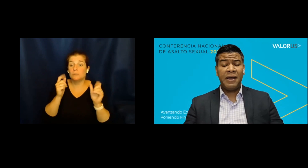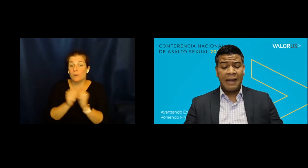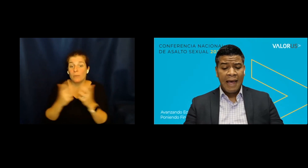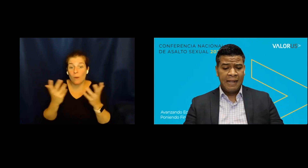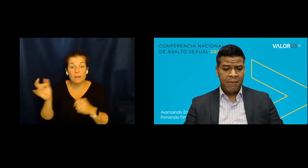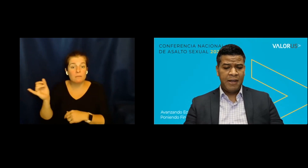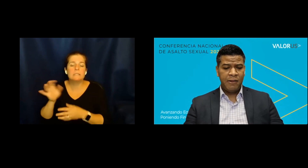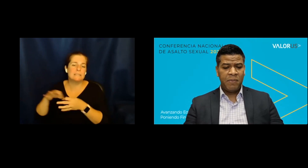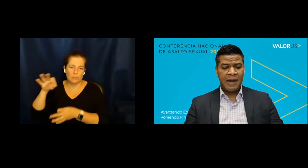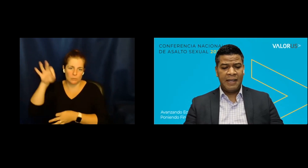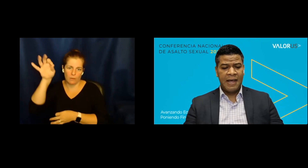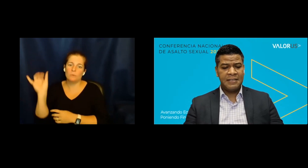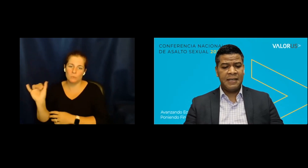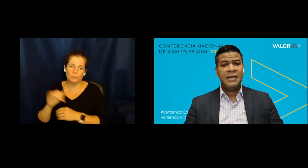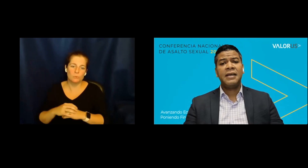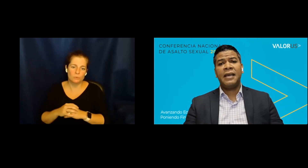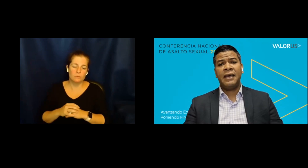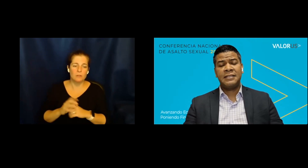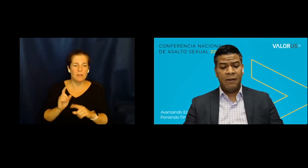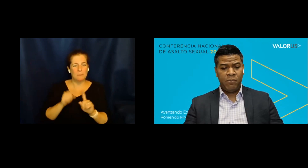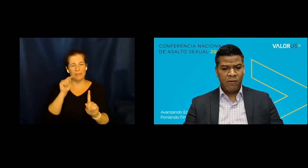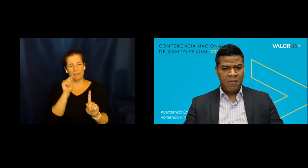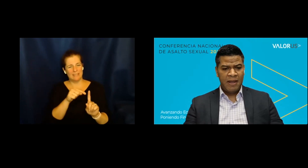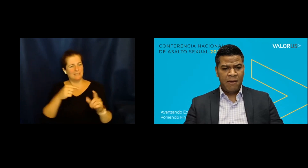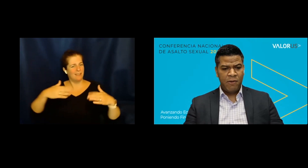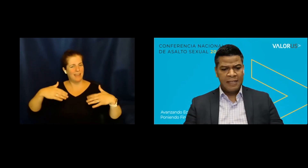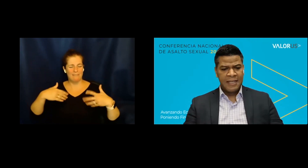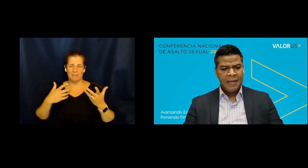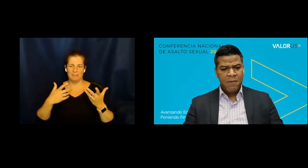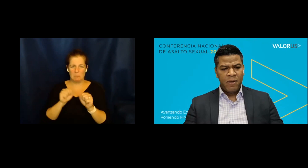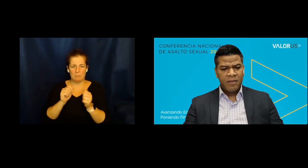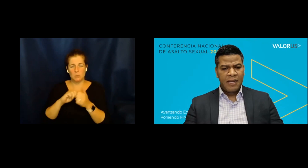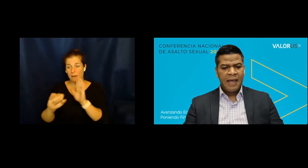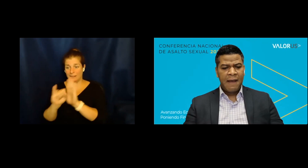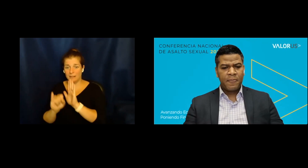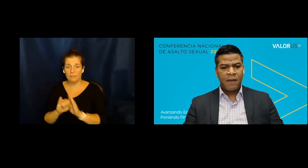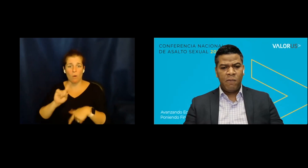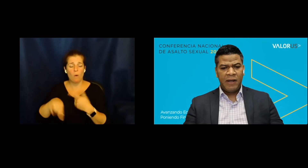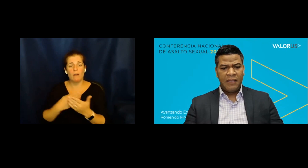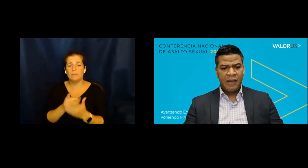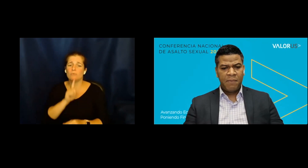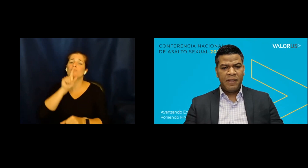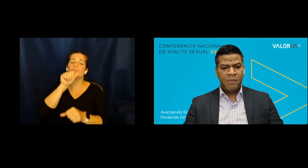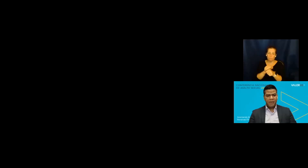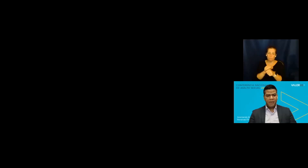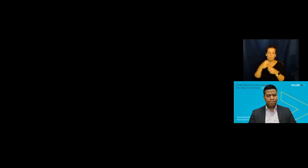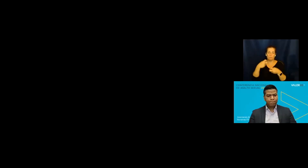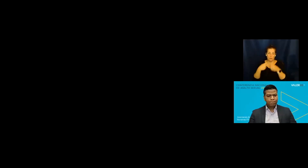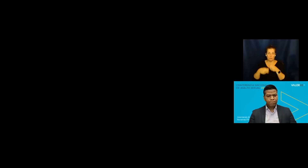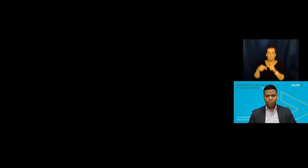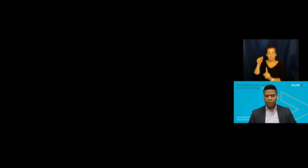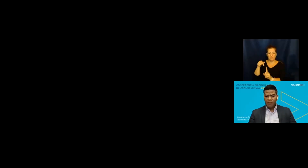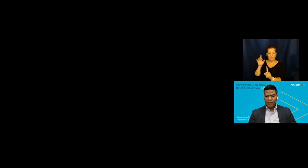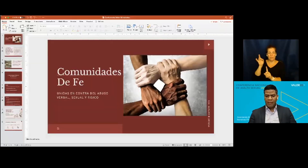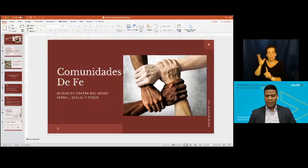hasn't taken the step to identify this very real problem that's here to stay, which is the violence problem.